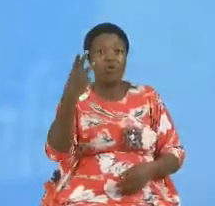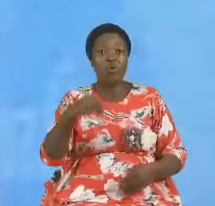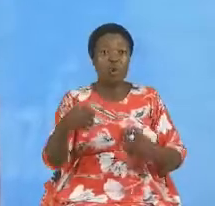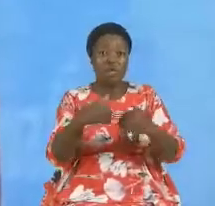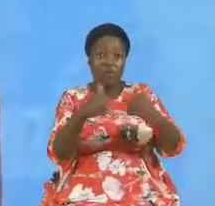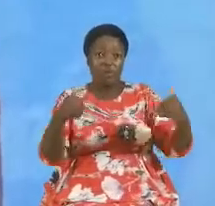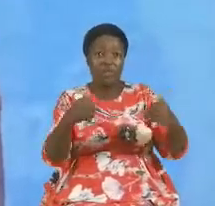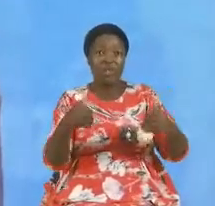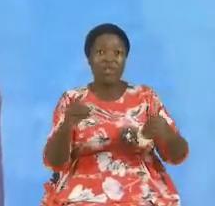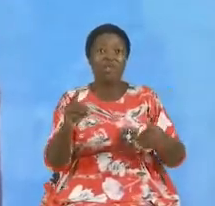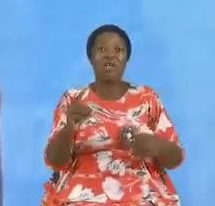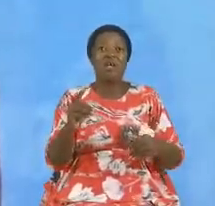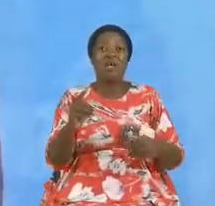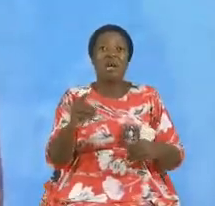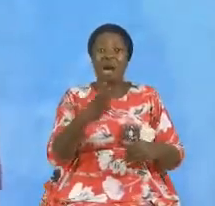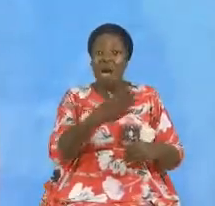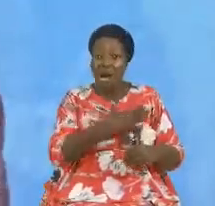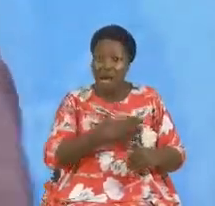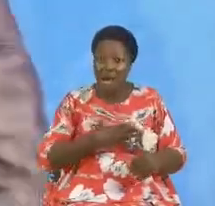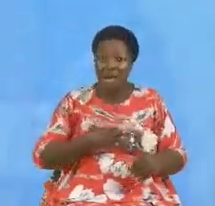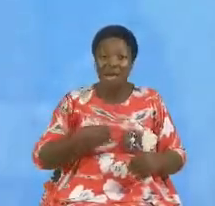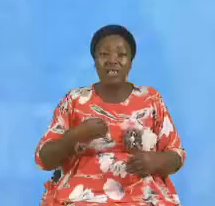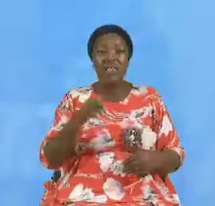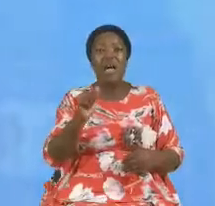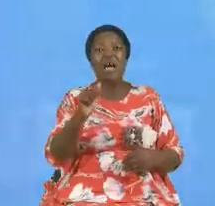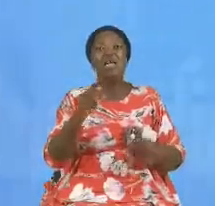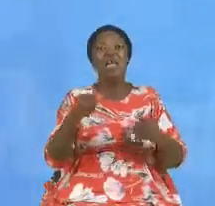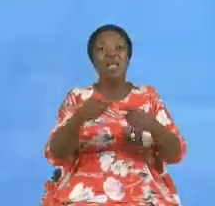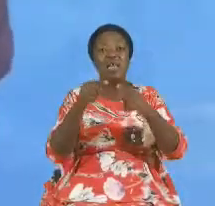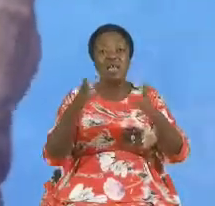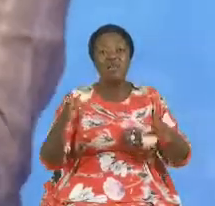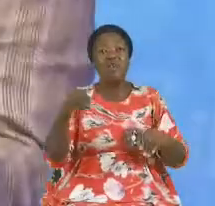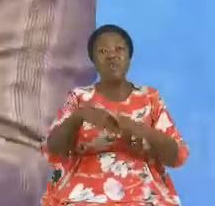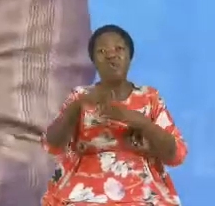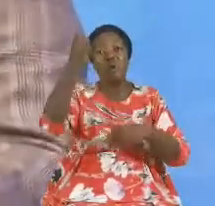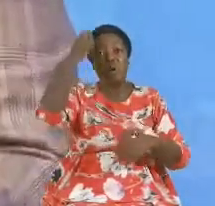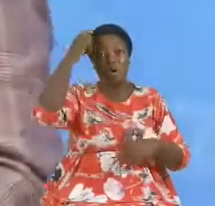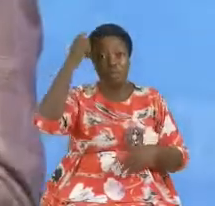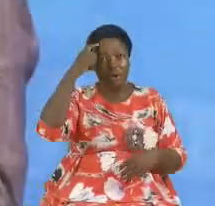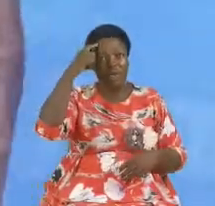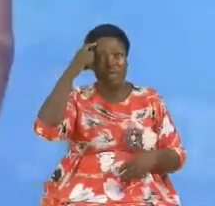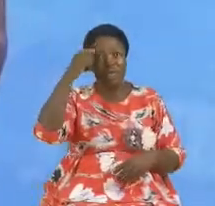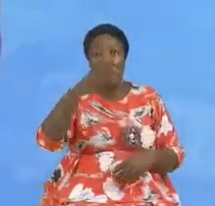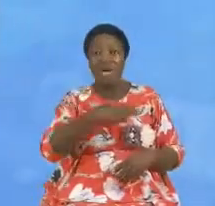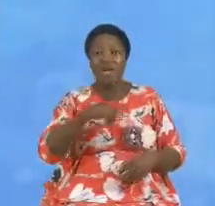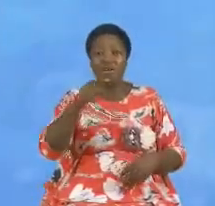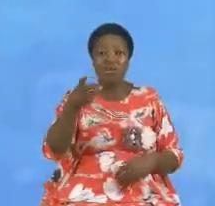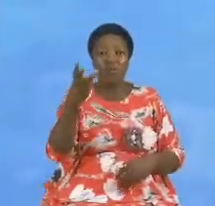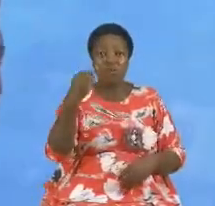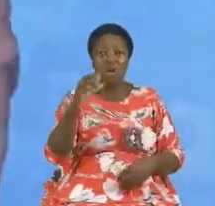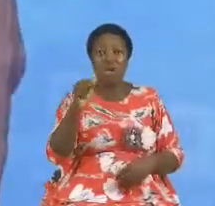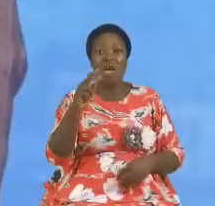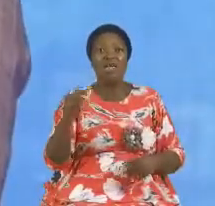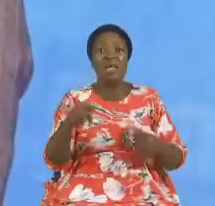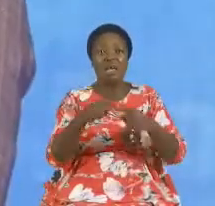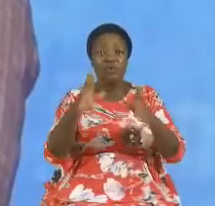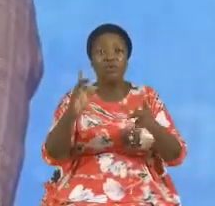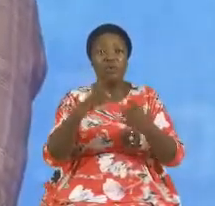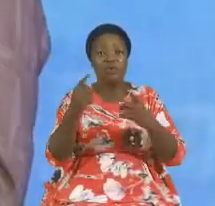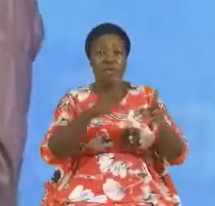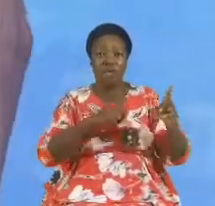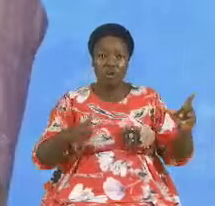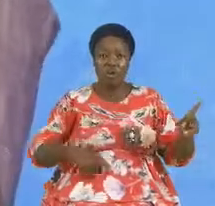ago, before you knew Christ, you were alienated, separated, and enemies in your